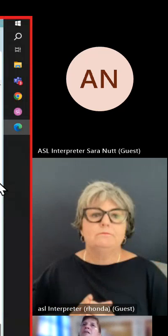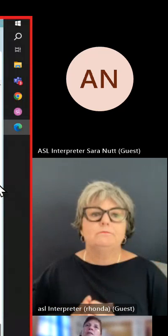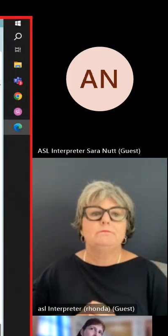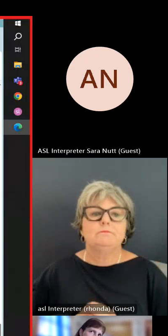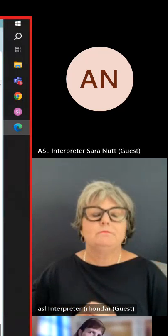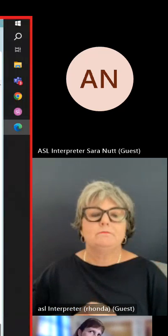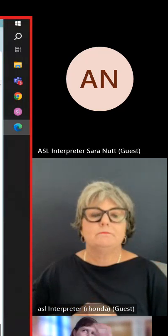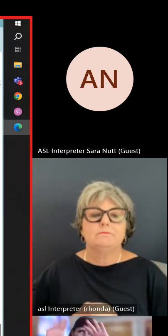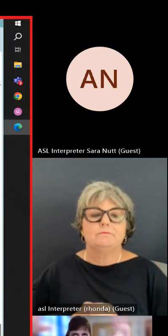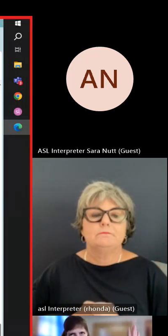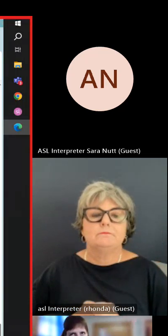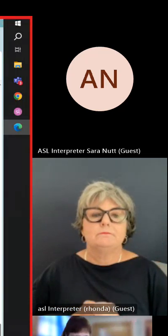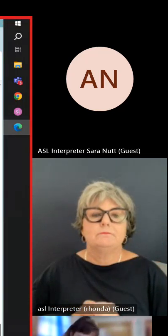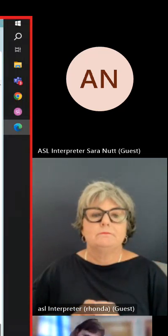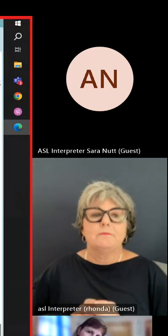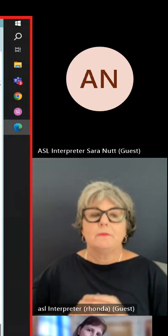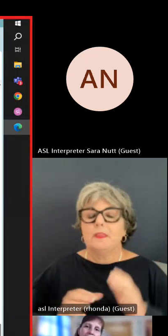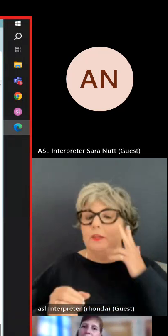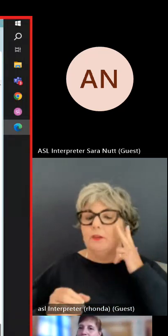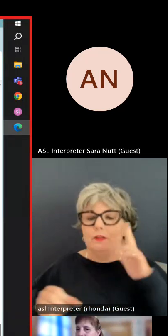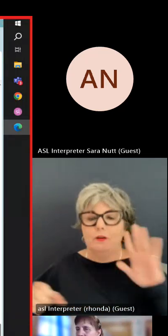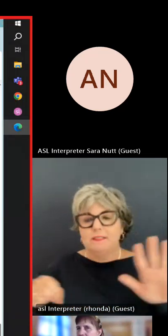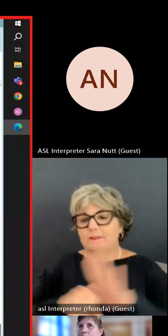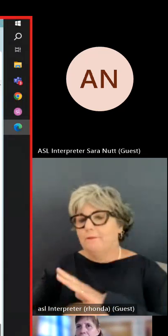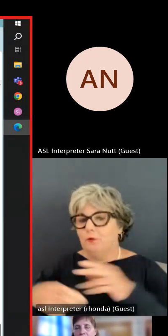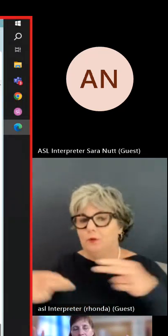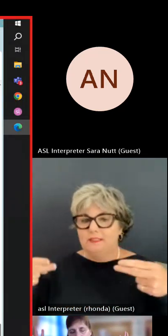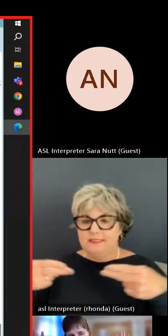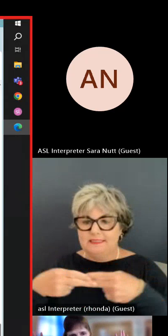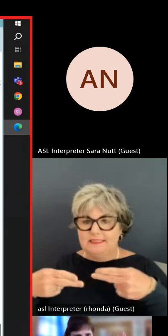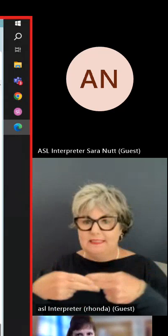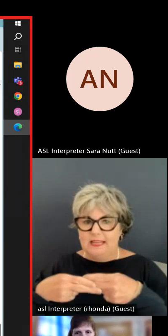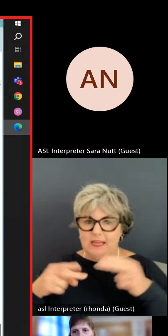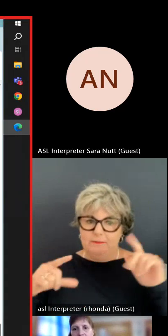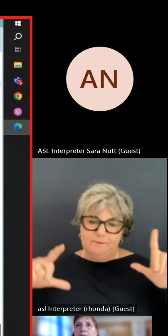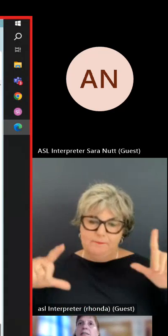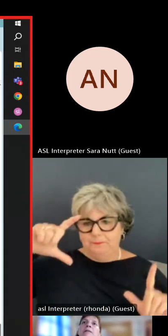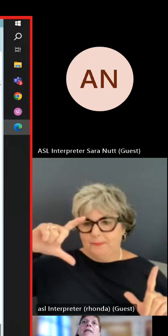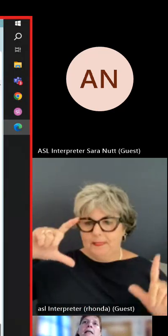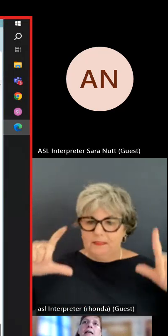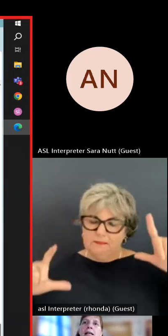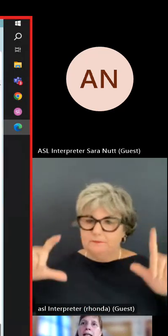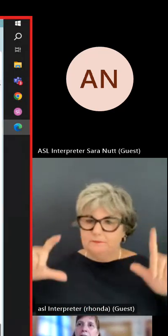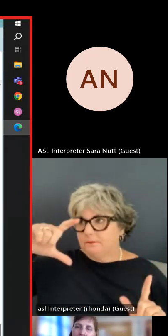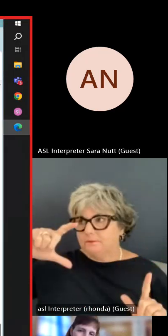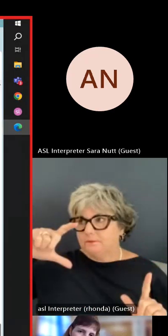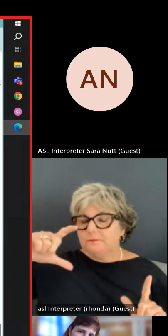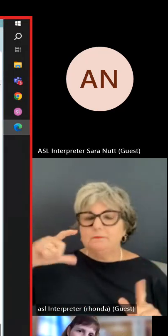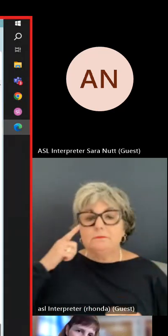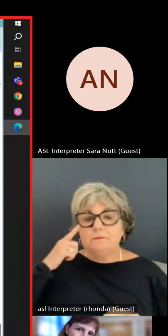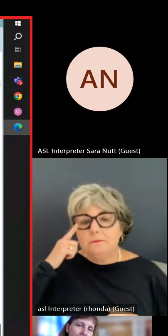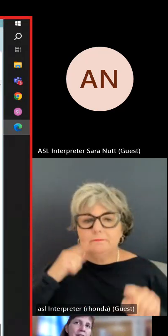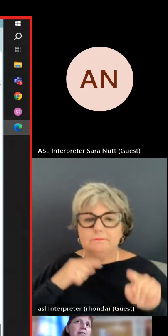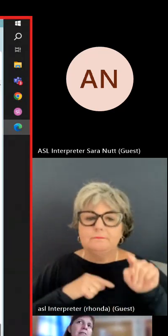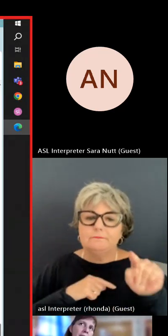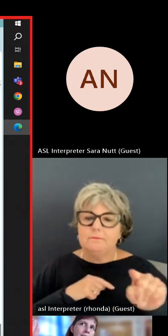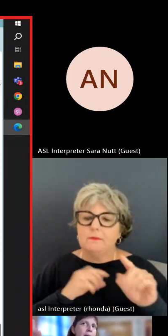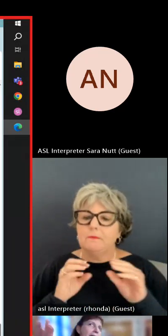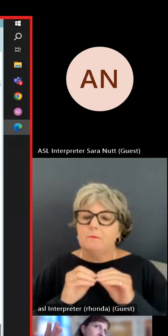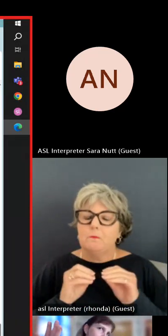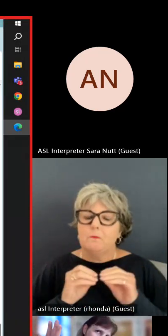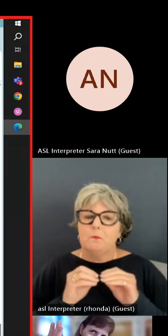Now, even though you don't see the entire slide because it's horizontally oriented, this is a much,